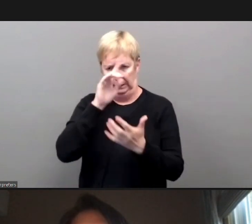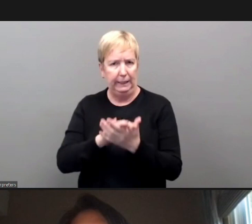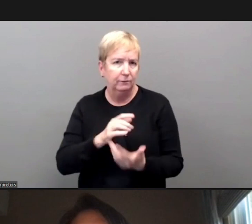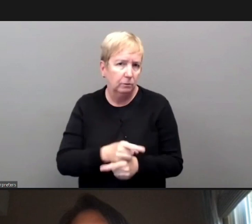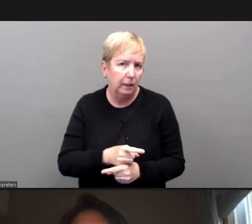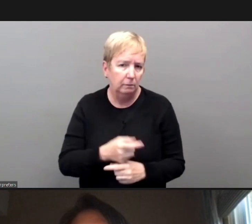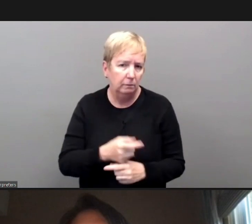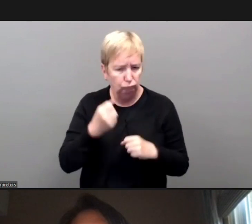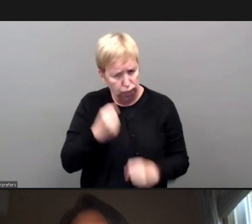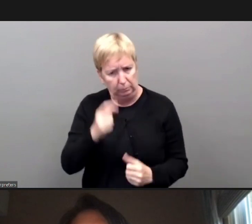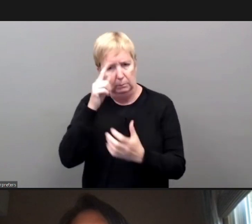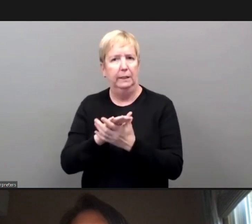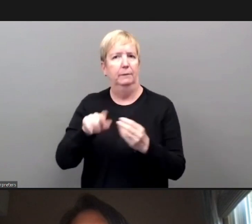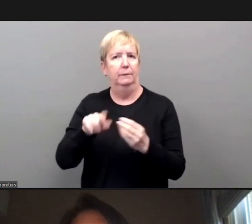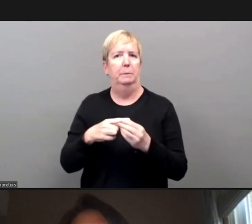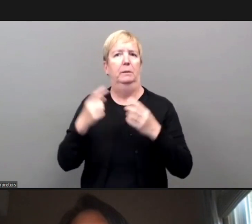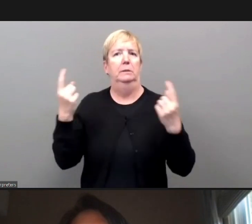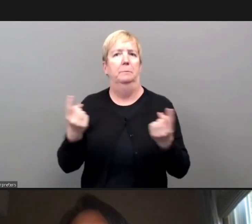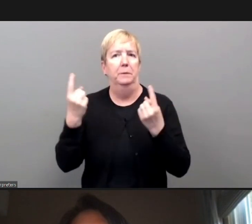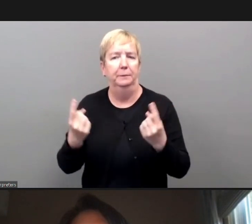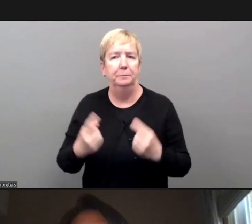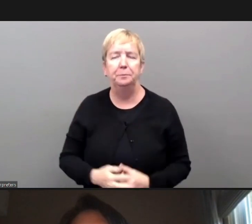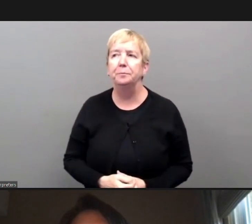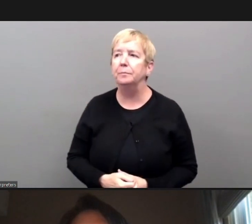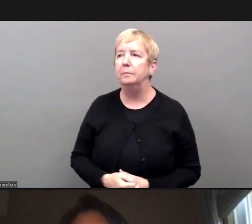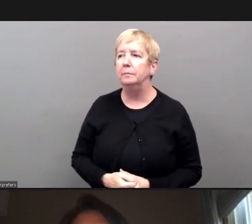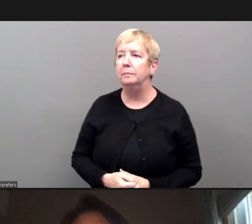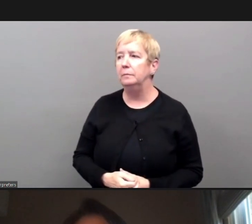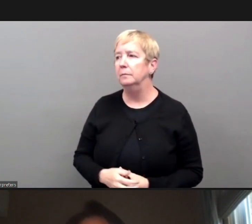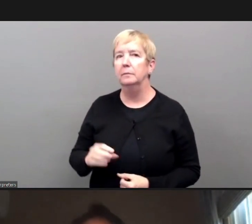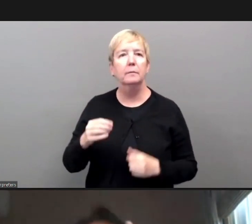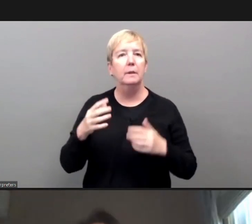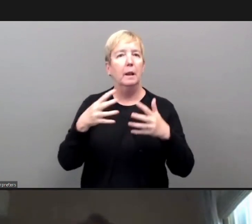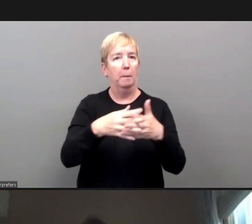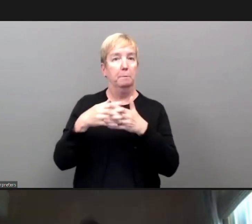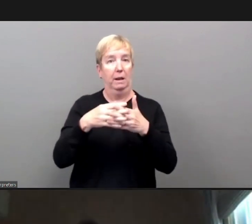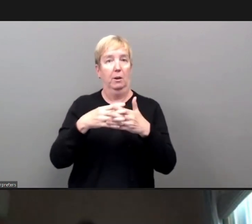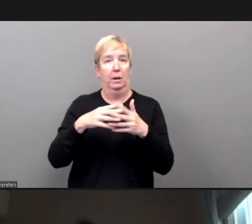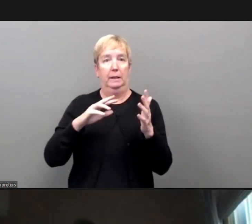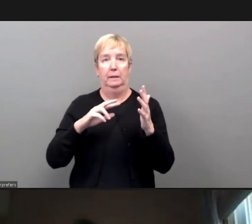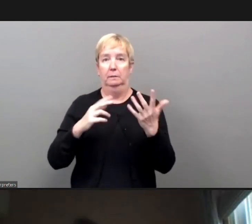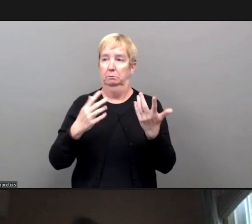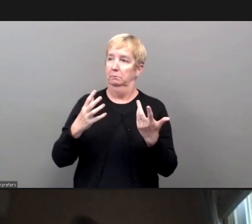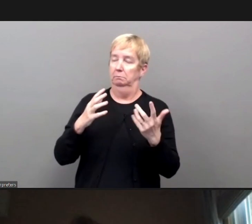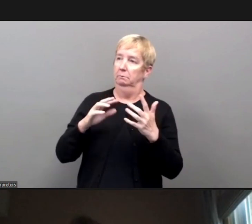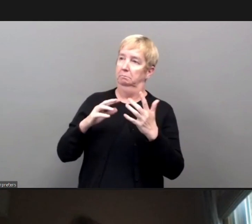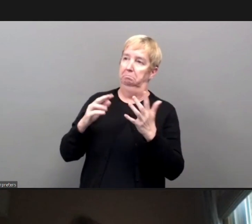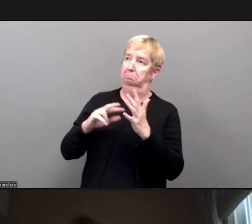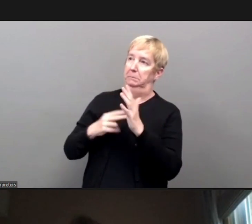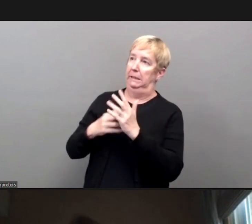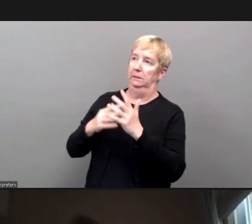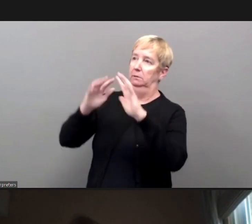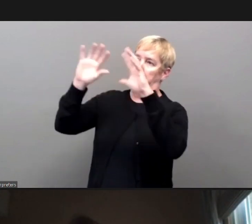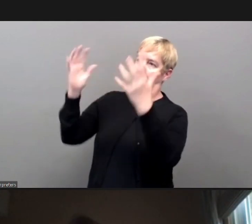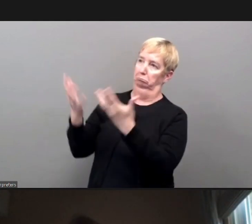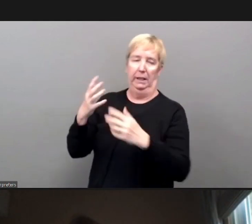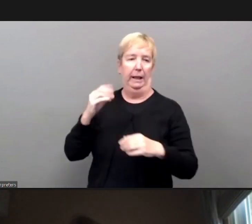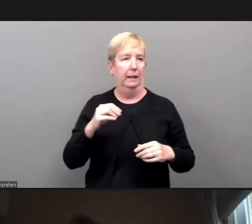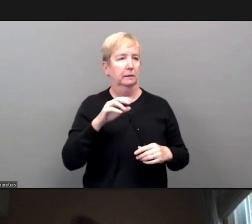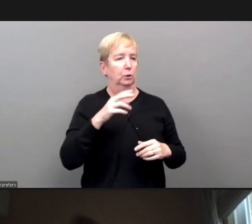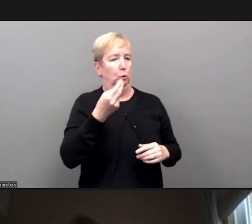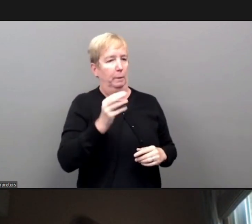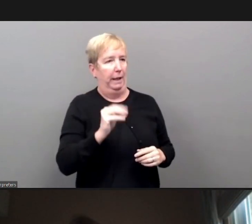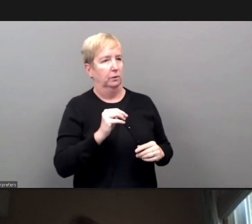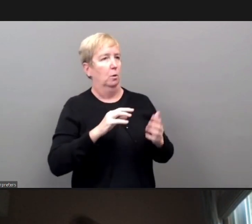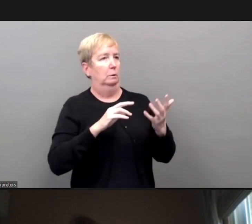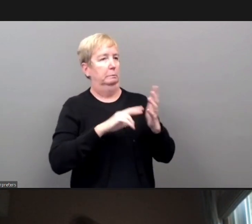And, part of what makes America, and what makes New Mexico a great place to live is the degree to